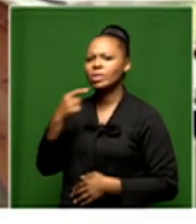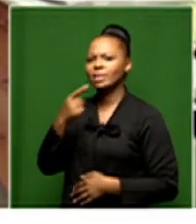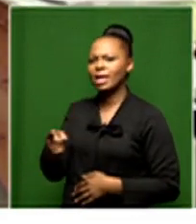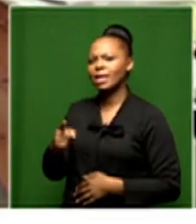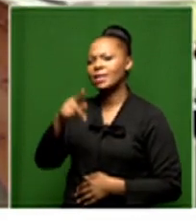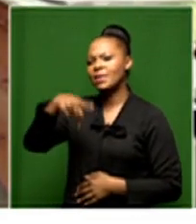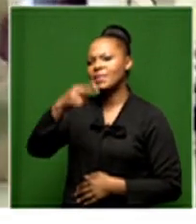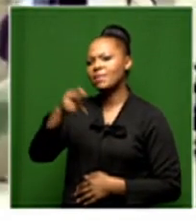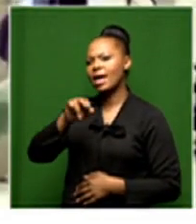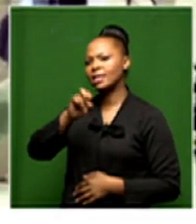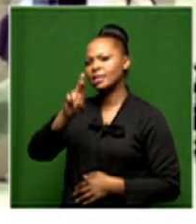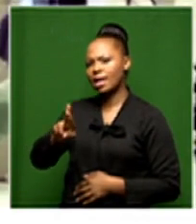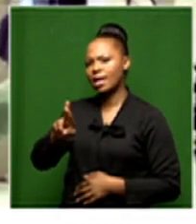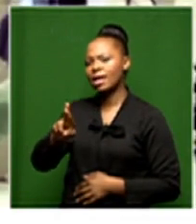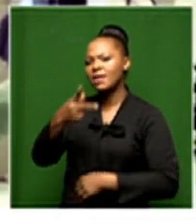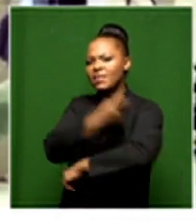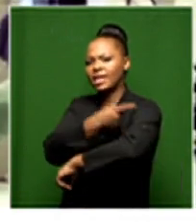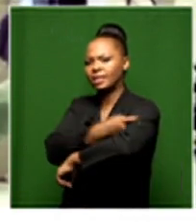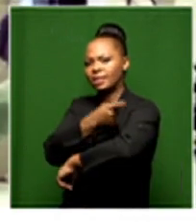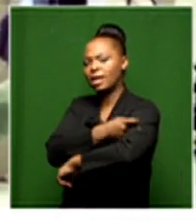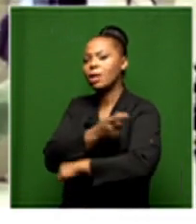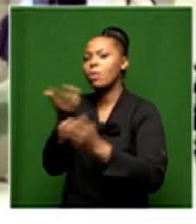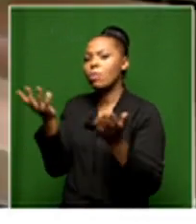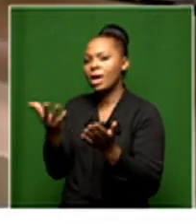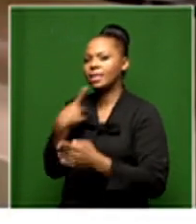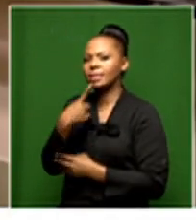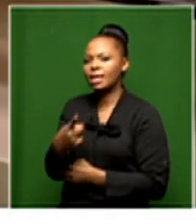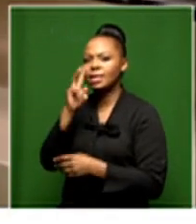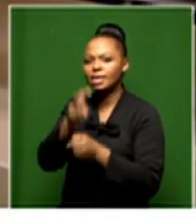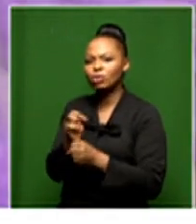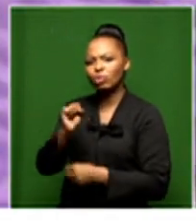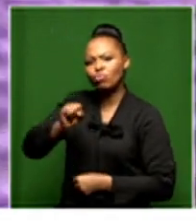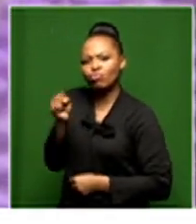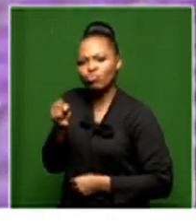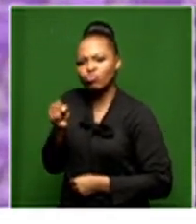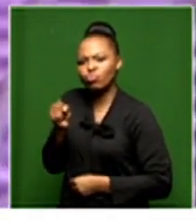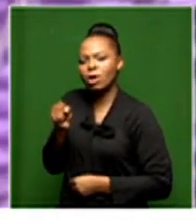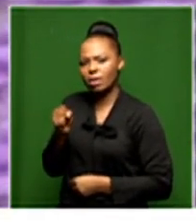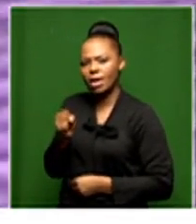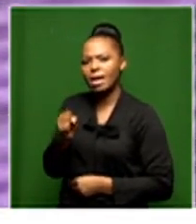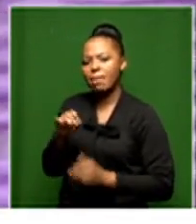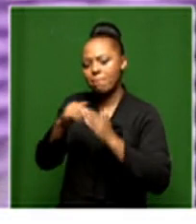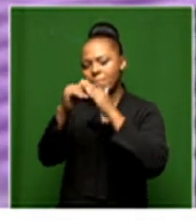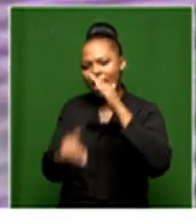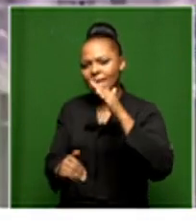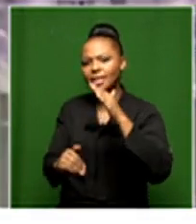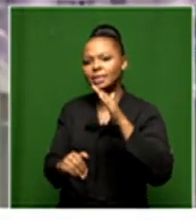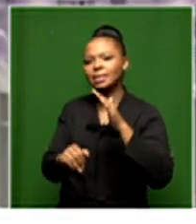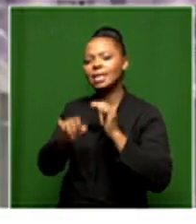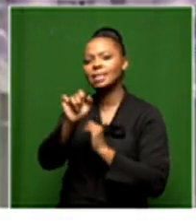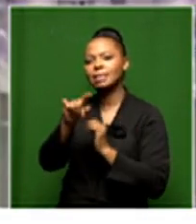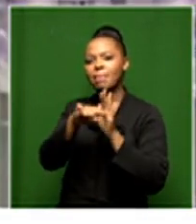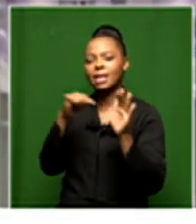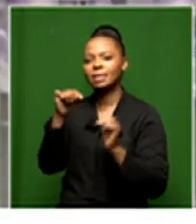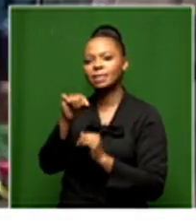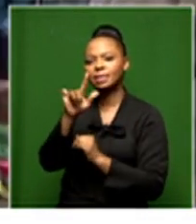Pfizer vaccine as one where we're told it needs to be stored in more than minus 70 degrees Celsius.